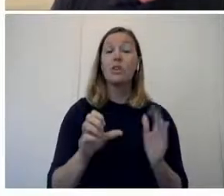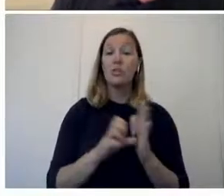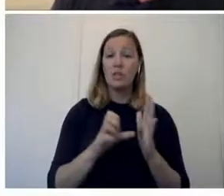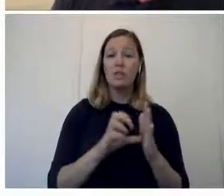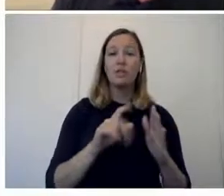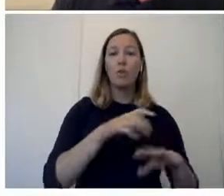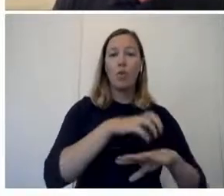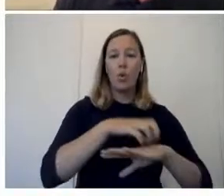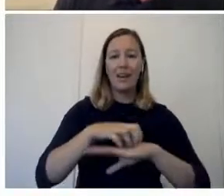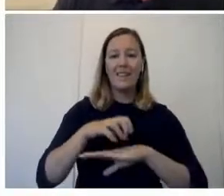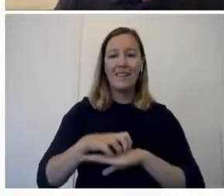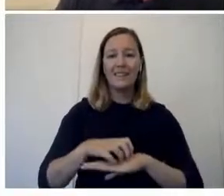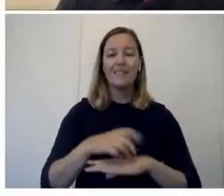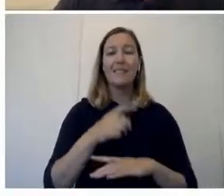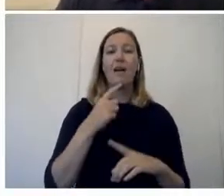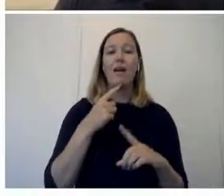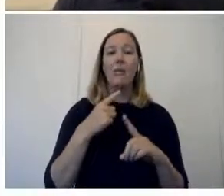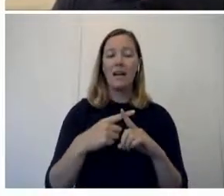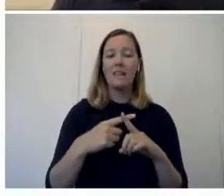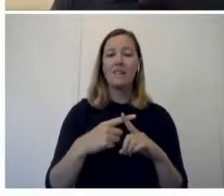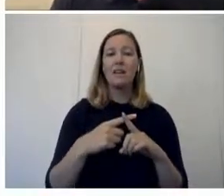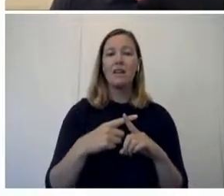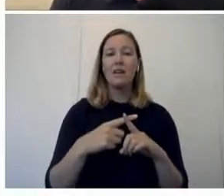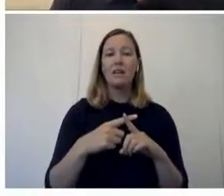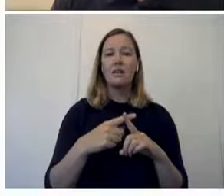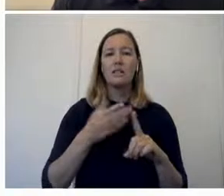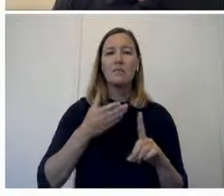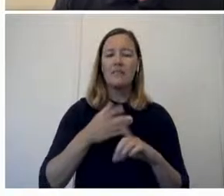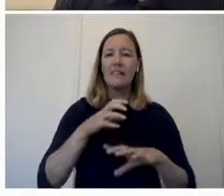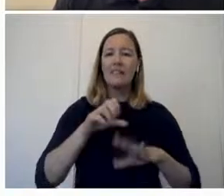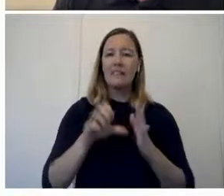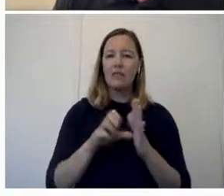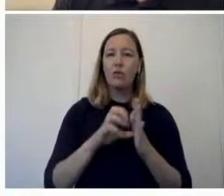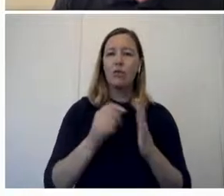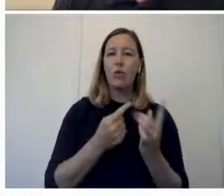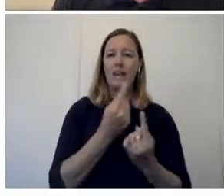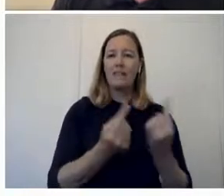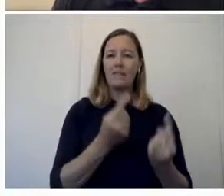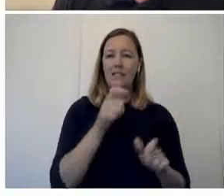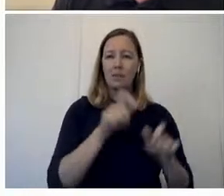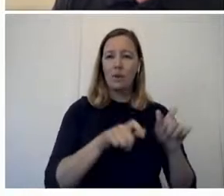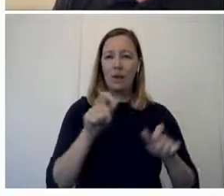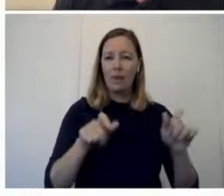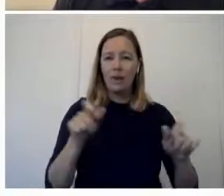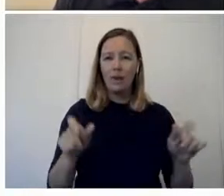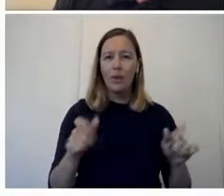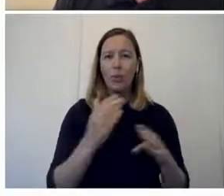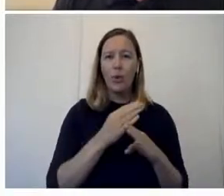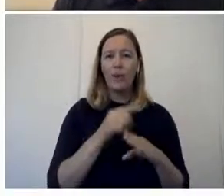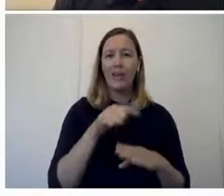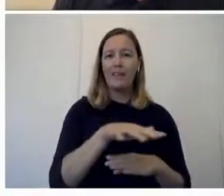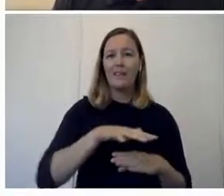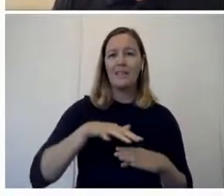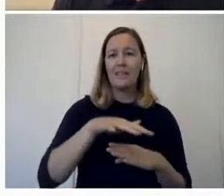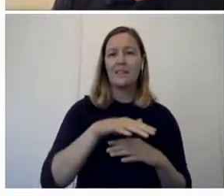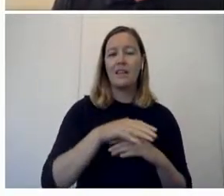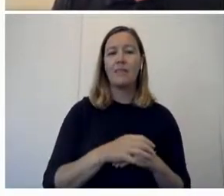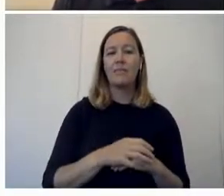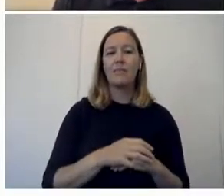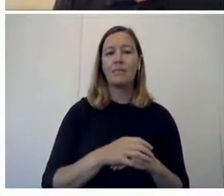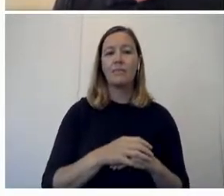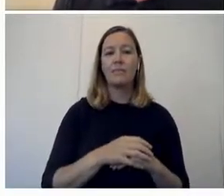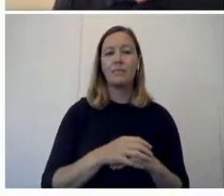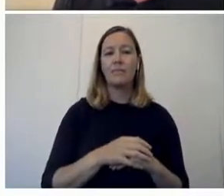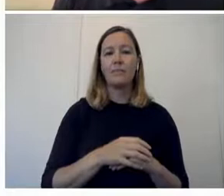been particularly difficult for individual practitioners, and for many has really, really, you